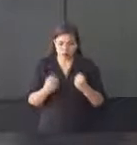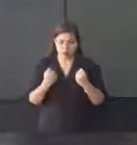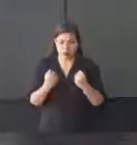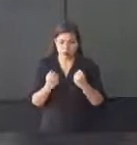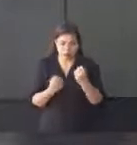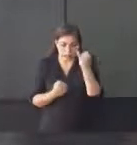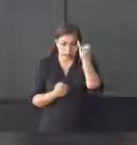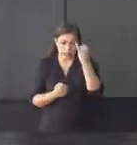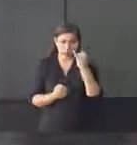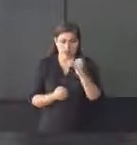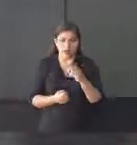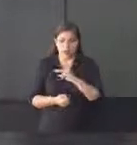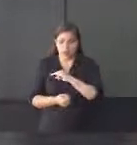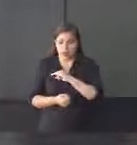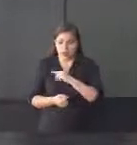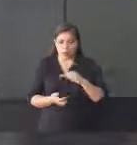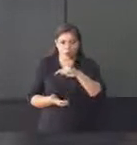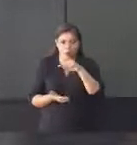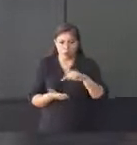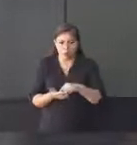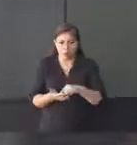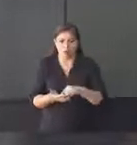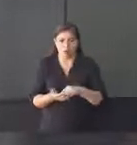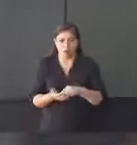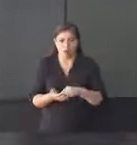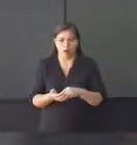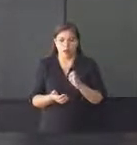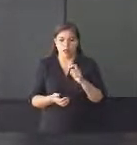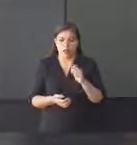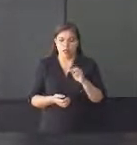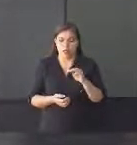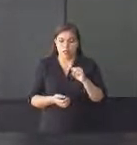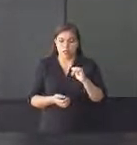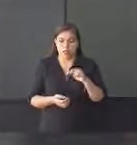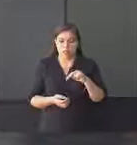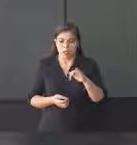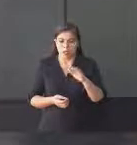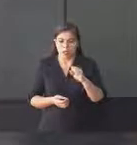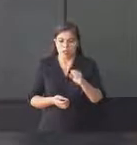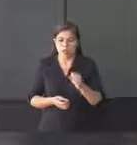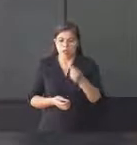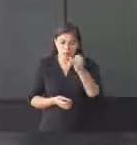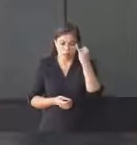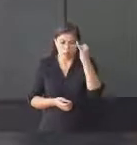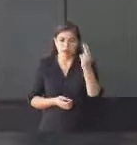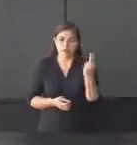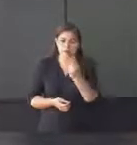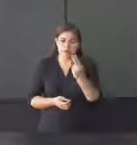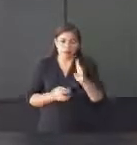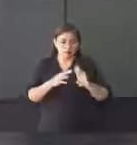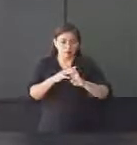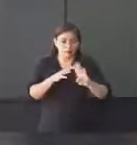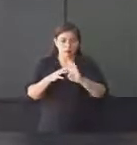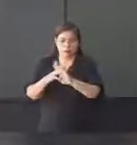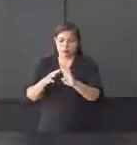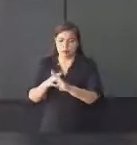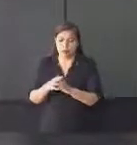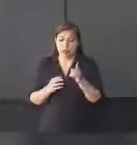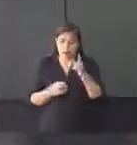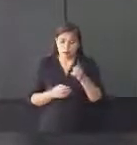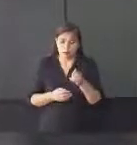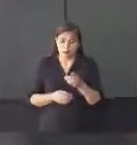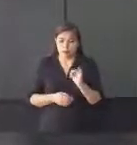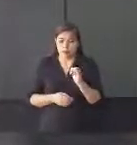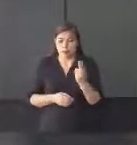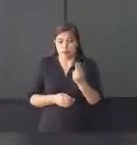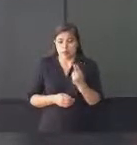to strengthen a generalized idea in our territory in between extremeños of that necessary idea that